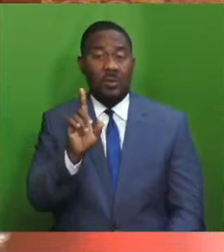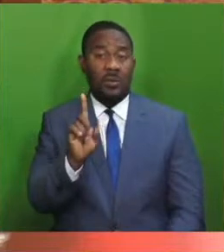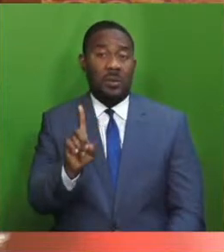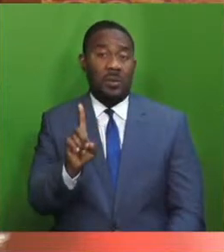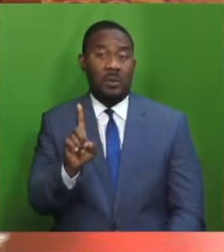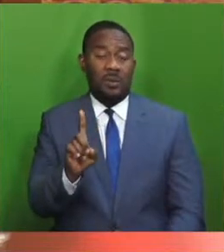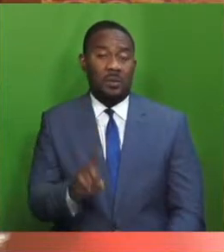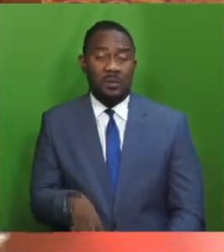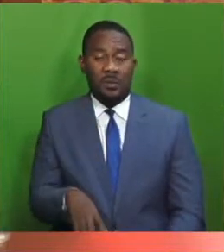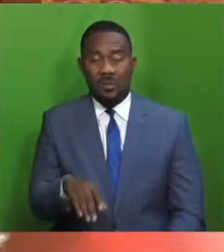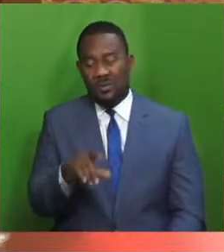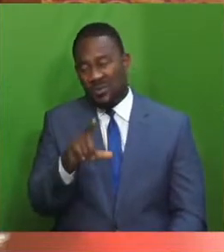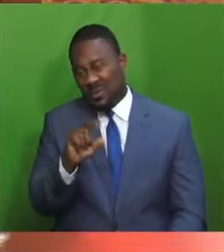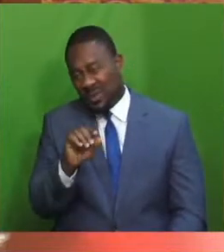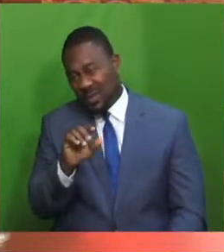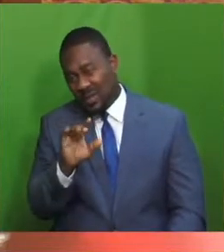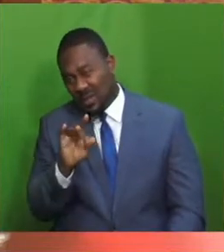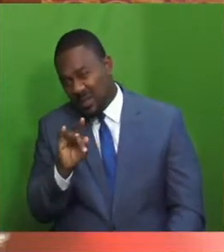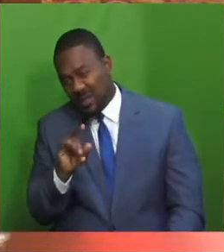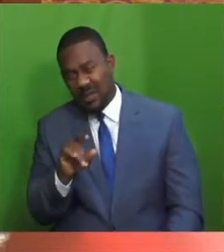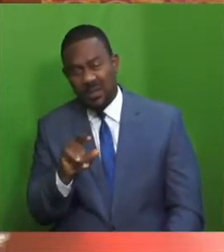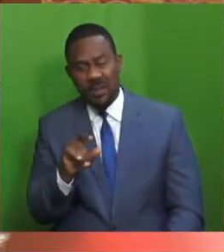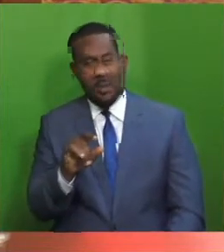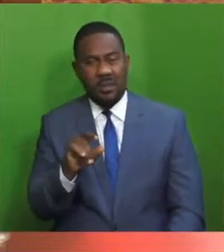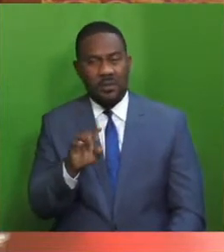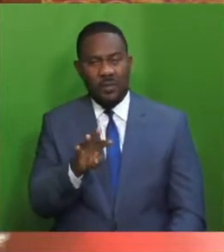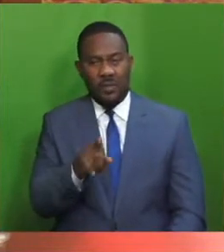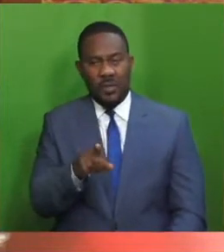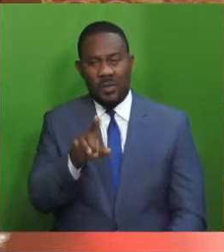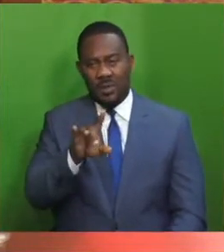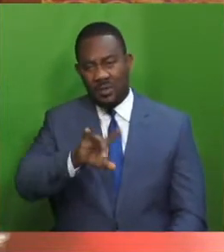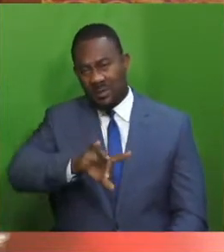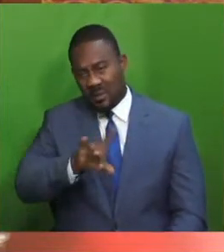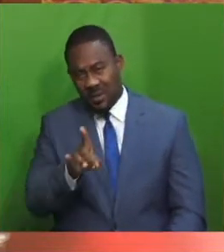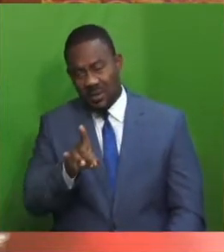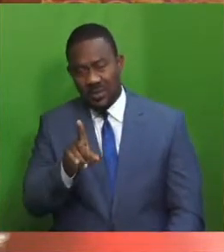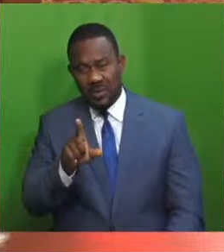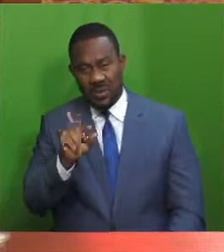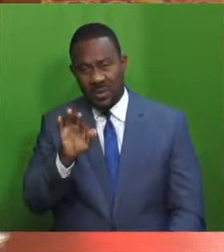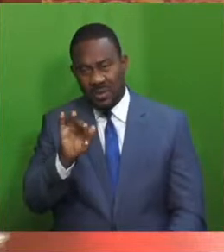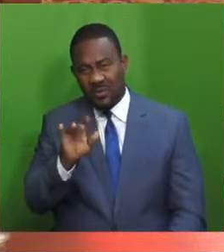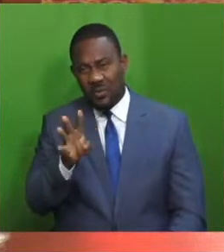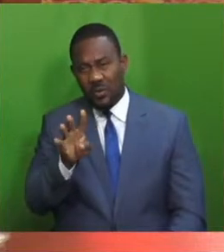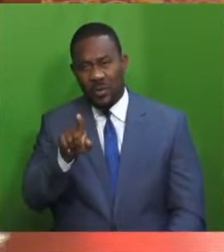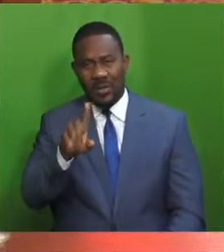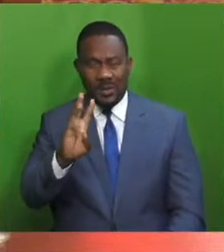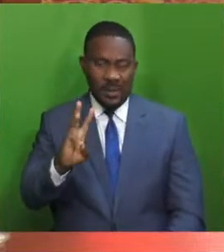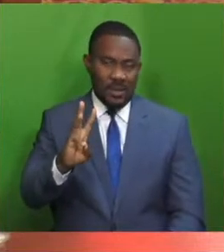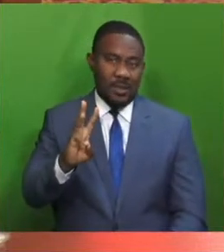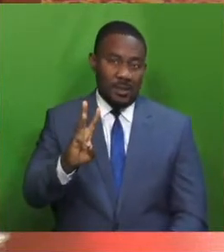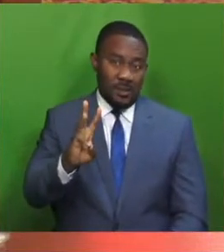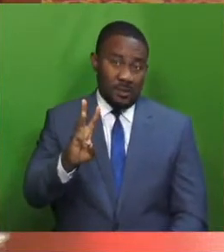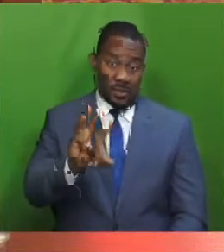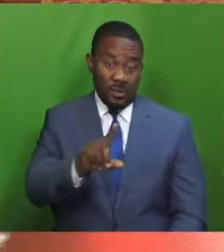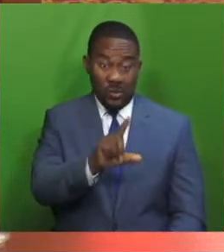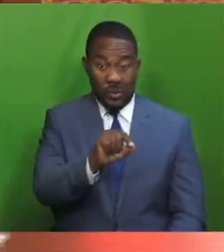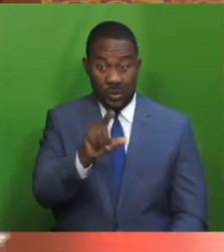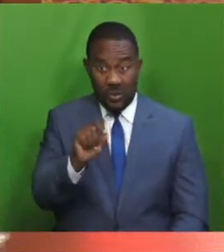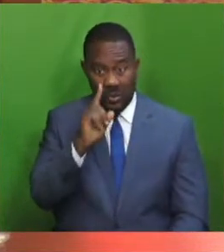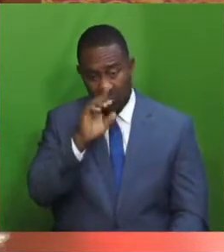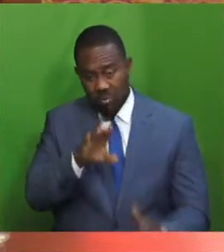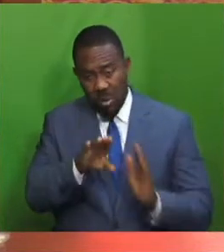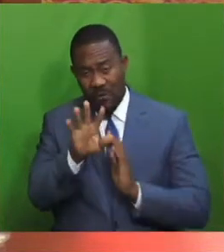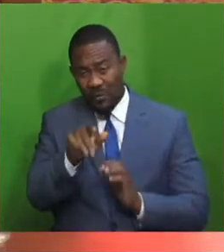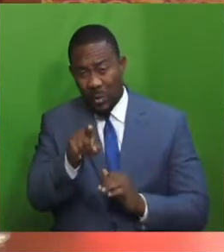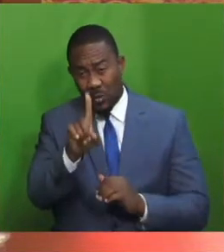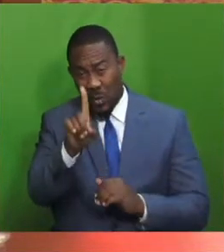2018, 4.8. 2019, 4.6. And 2020, it was projected to grow at